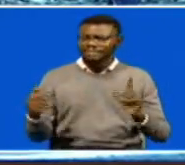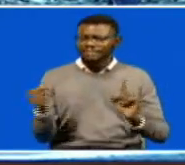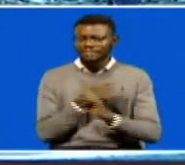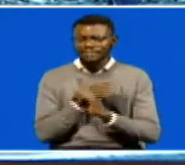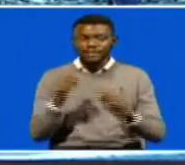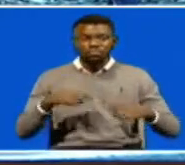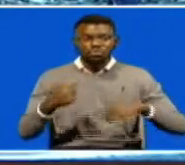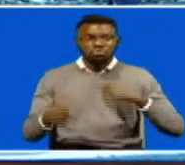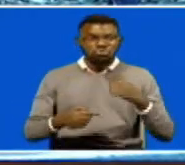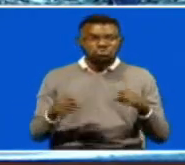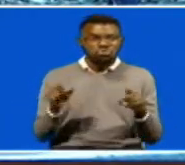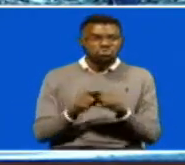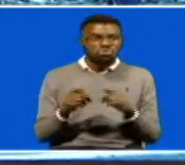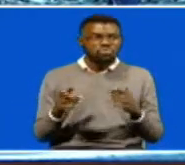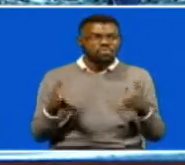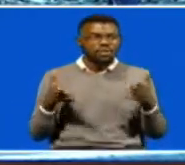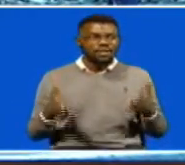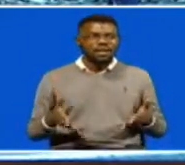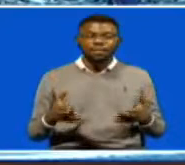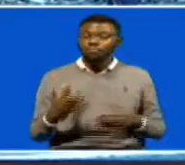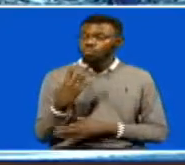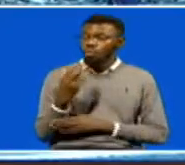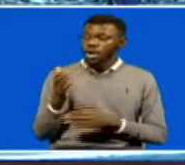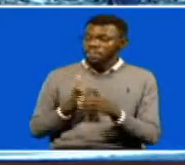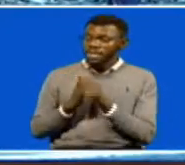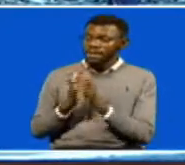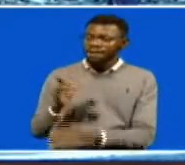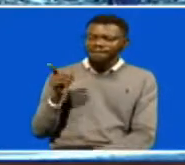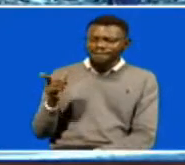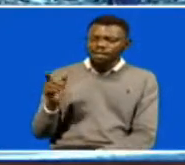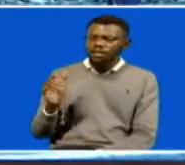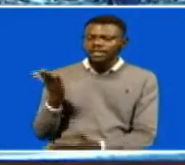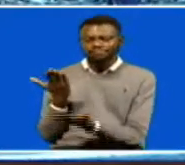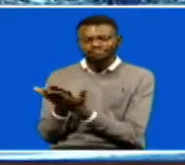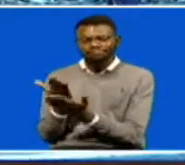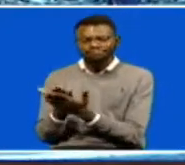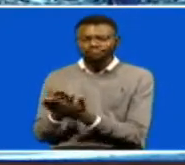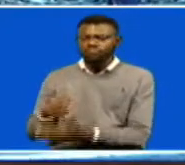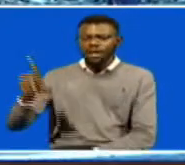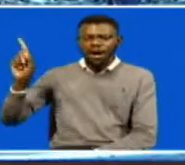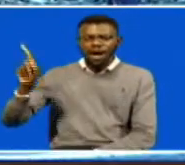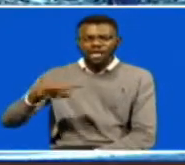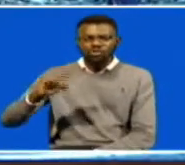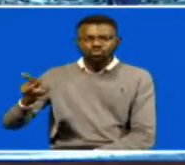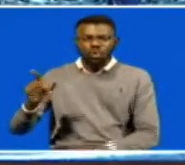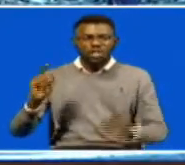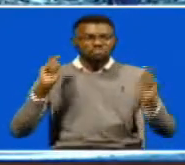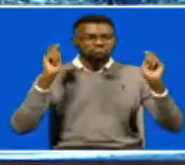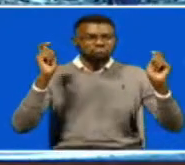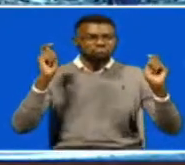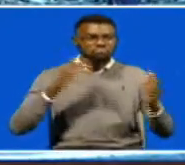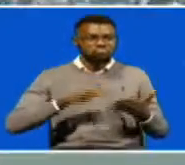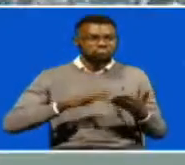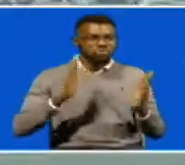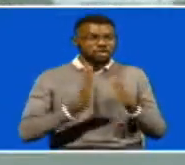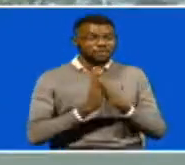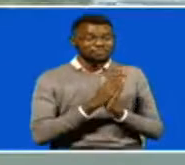even as others sent an appeal to ODM leader Raila Odinga to call off the Azimio demos. Here's Clement Masombo with more.